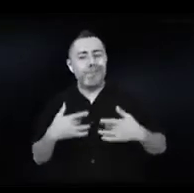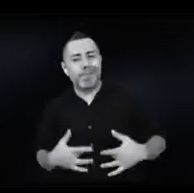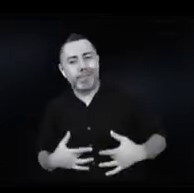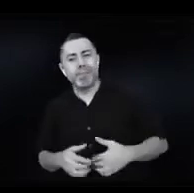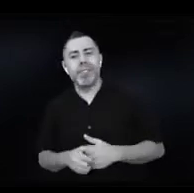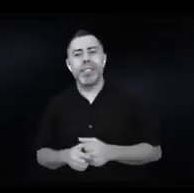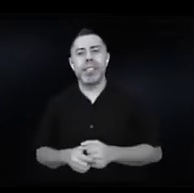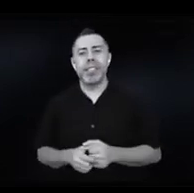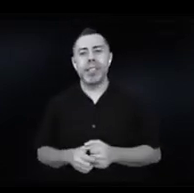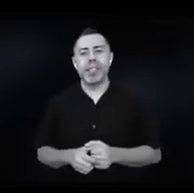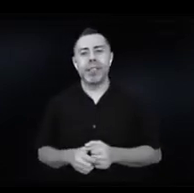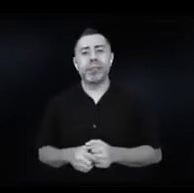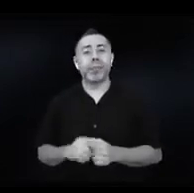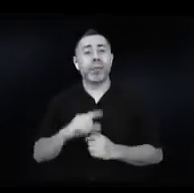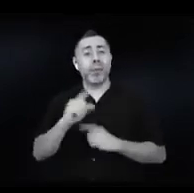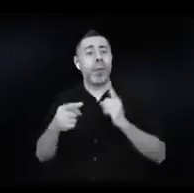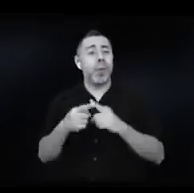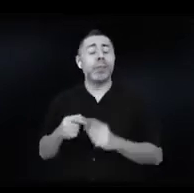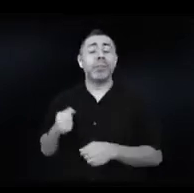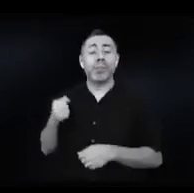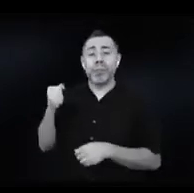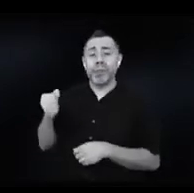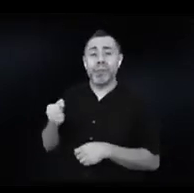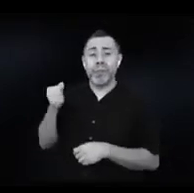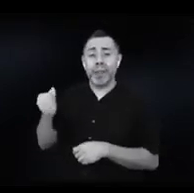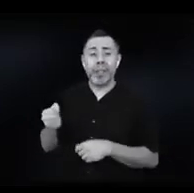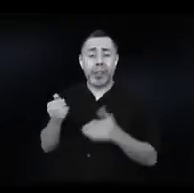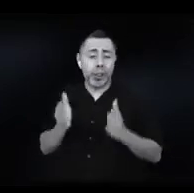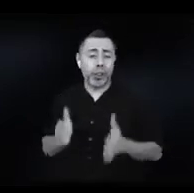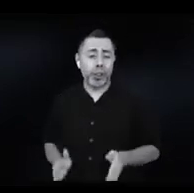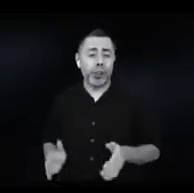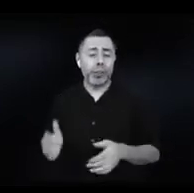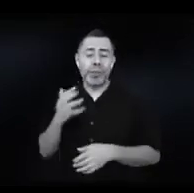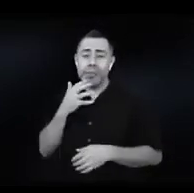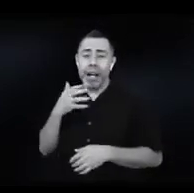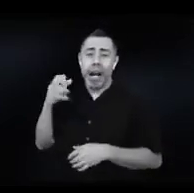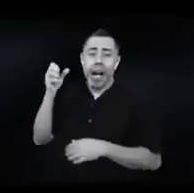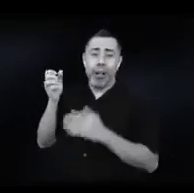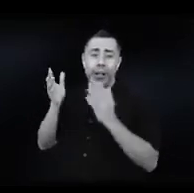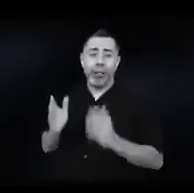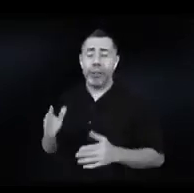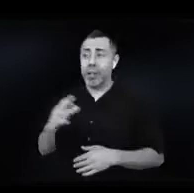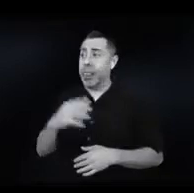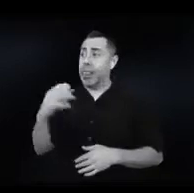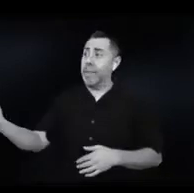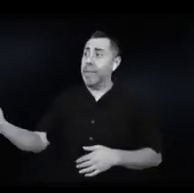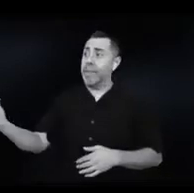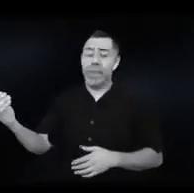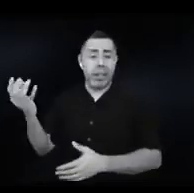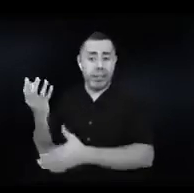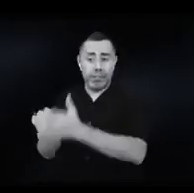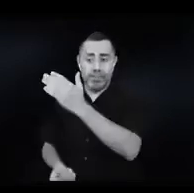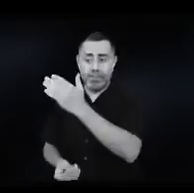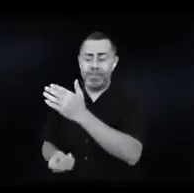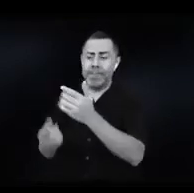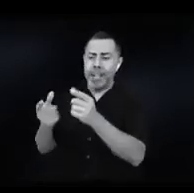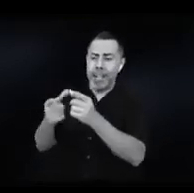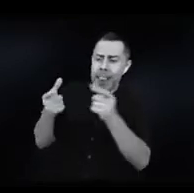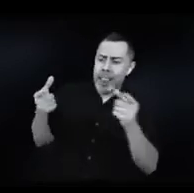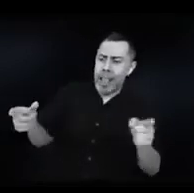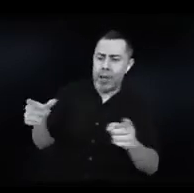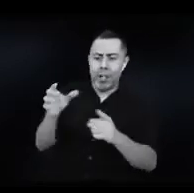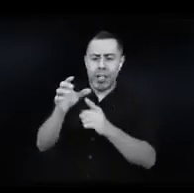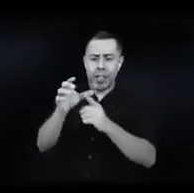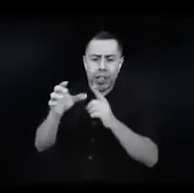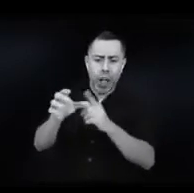And when our elders leave us, we lose a lot of our language and our culture and a lot of our stories and a lot of these things,